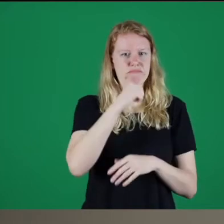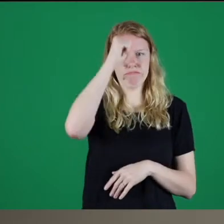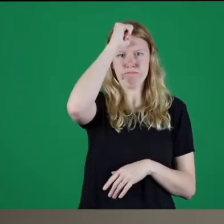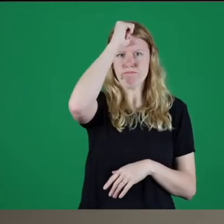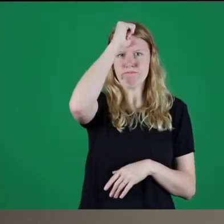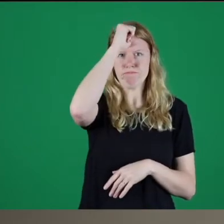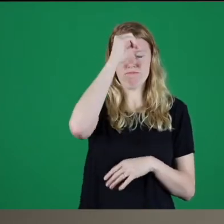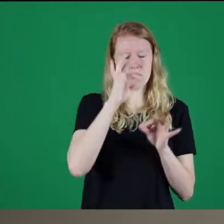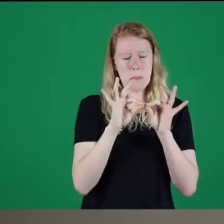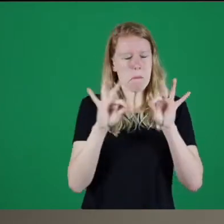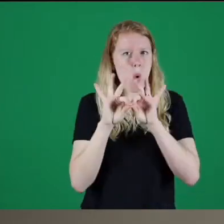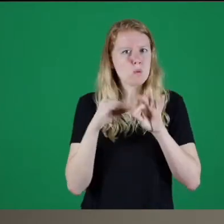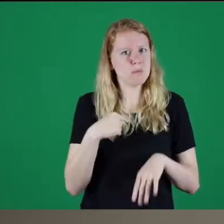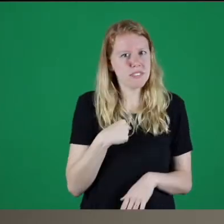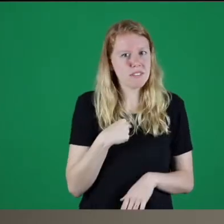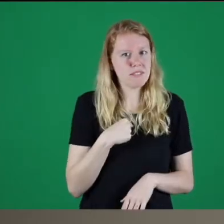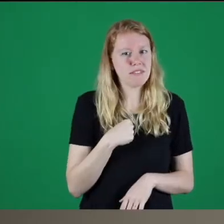It was in